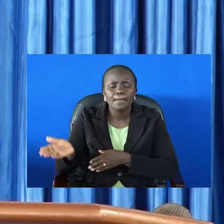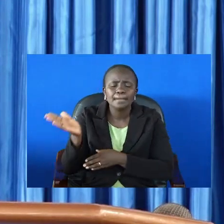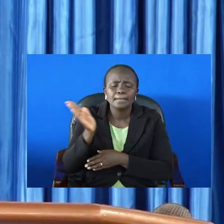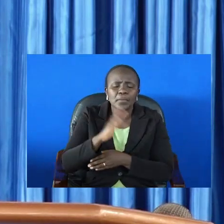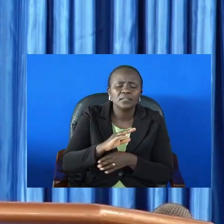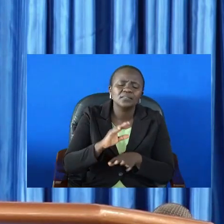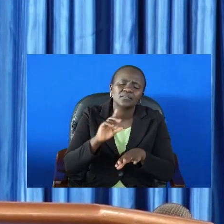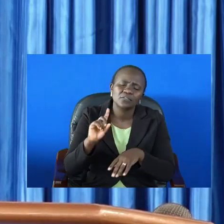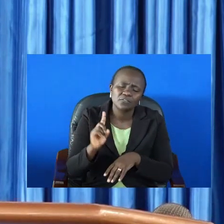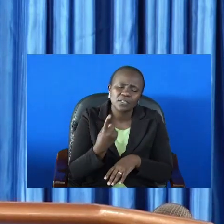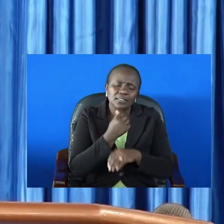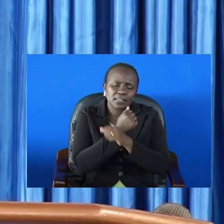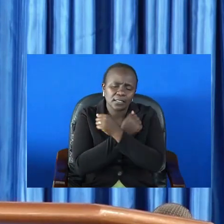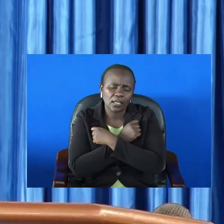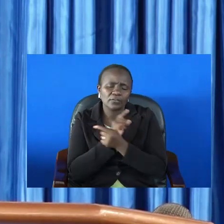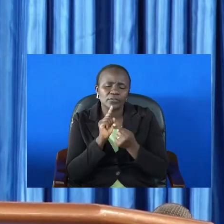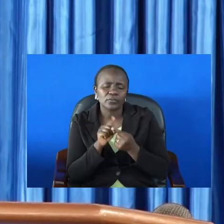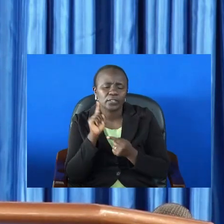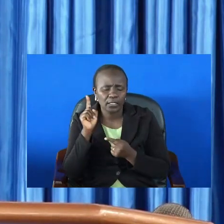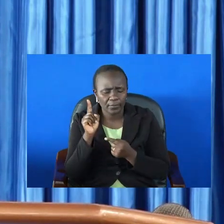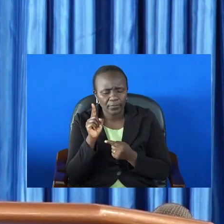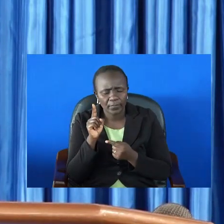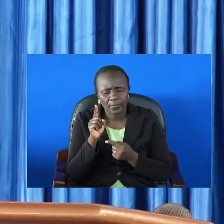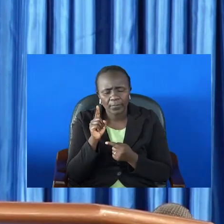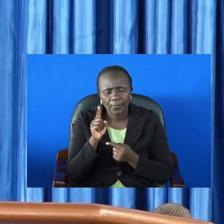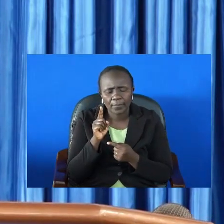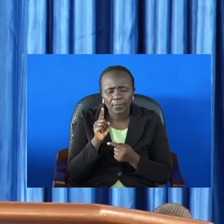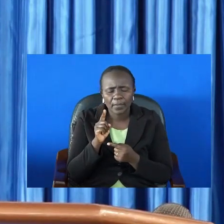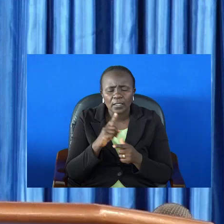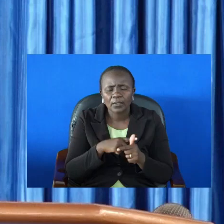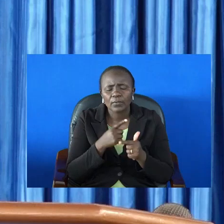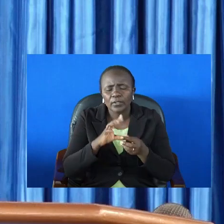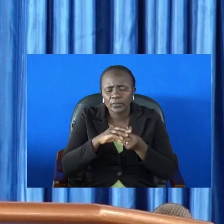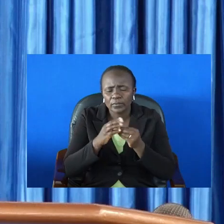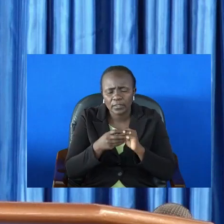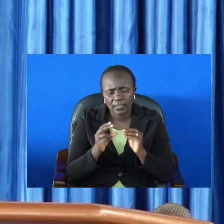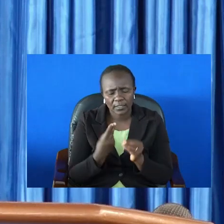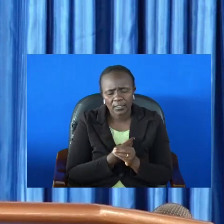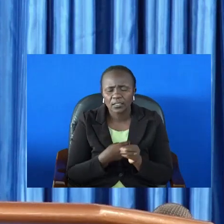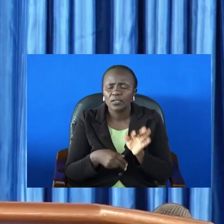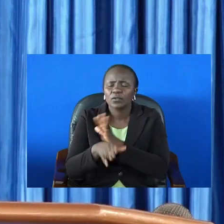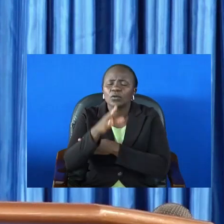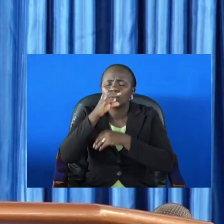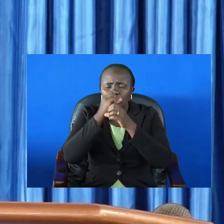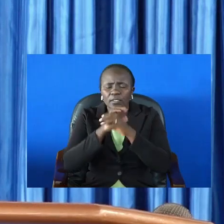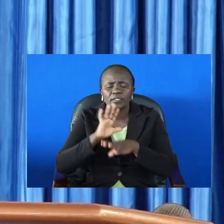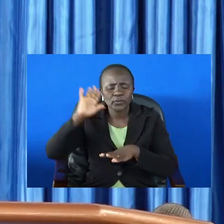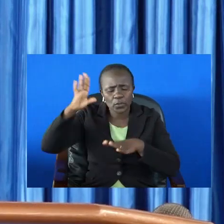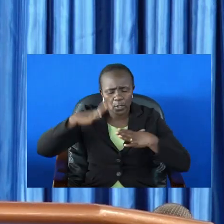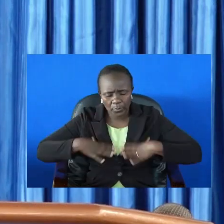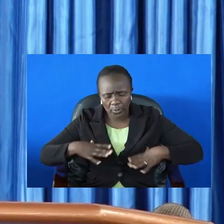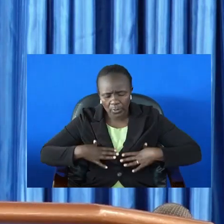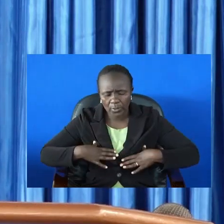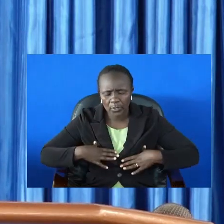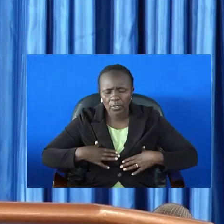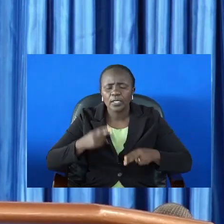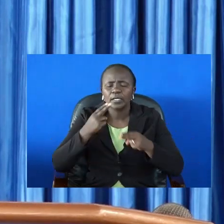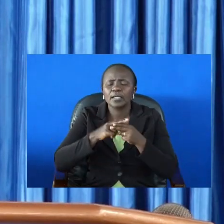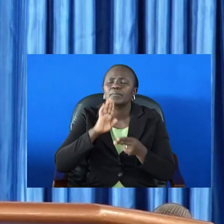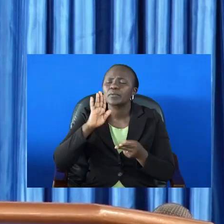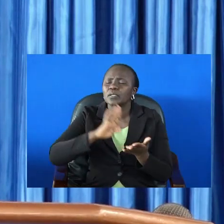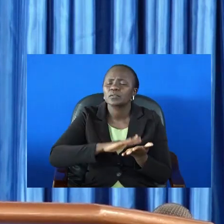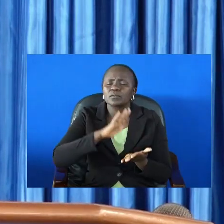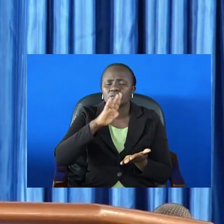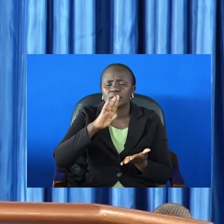first love that you have intended for us when you created us. God bless your people and may your name be